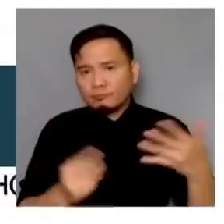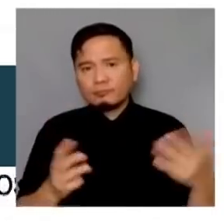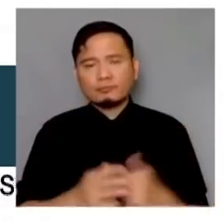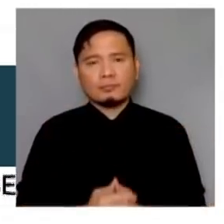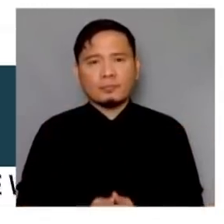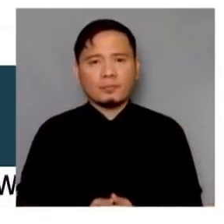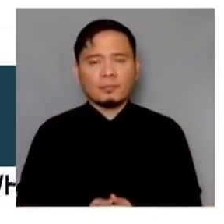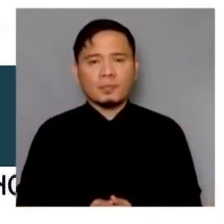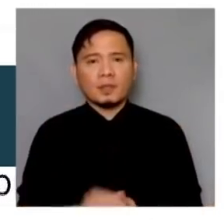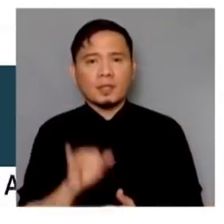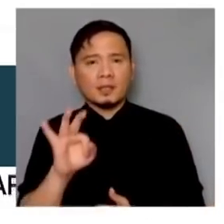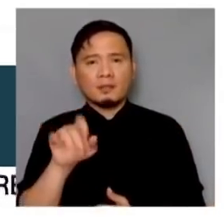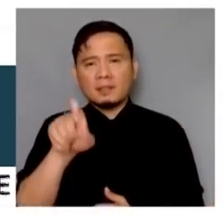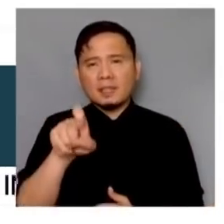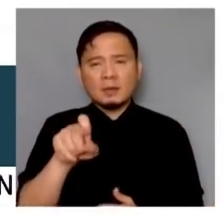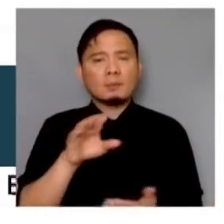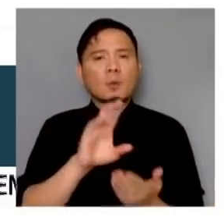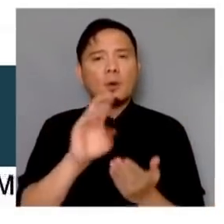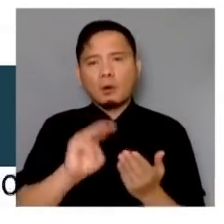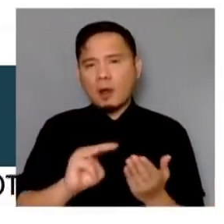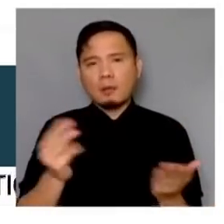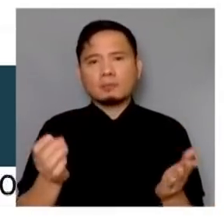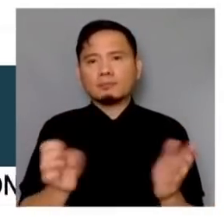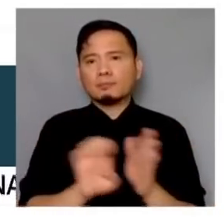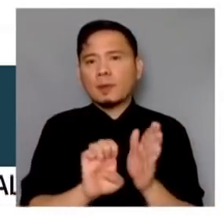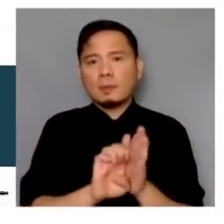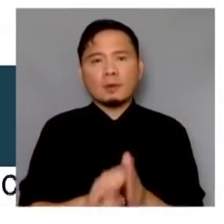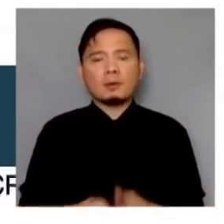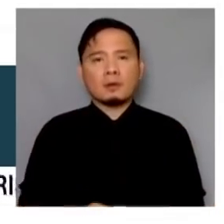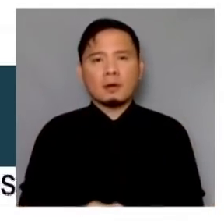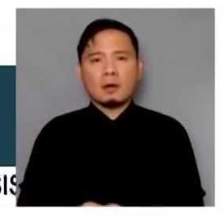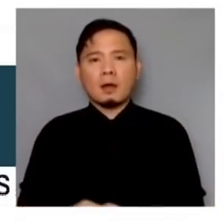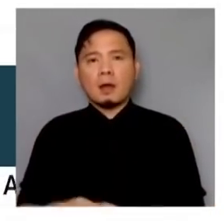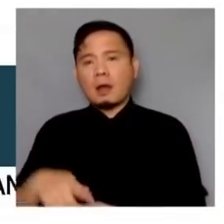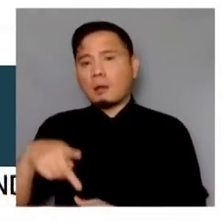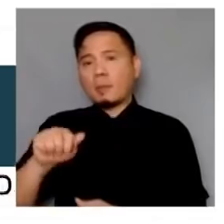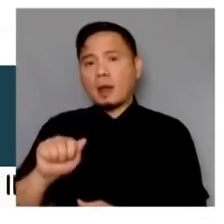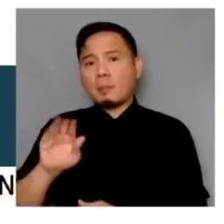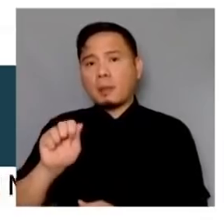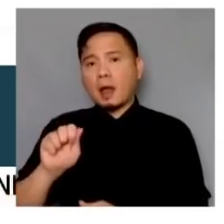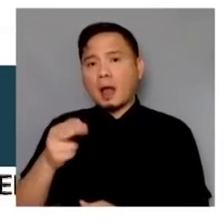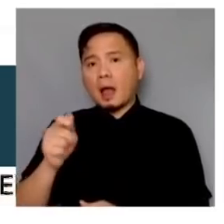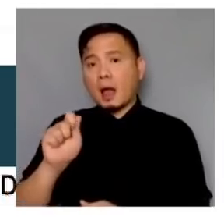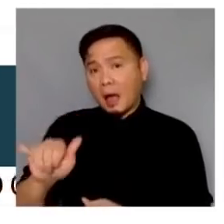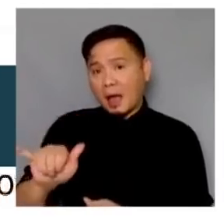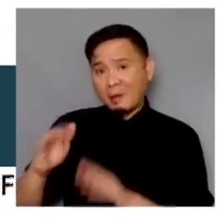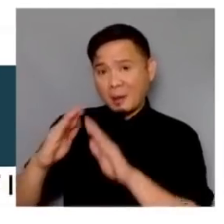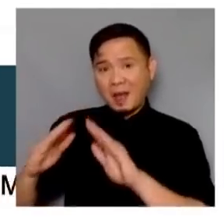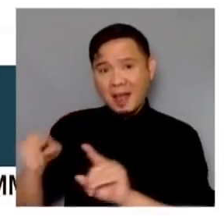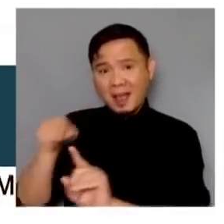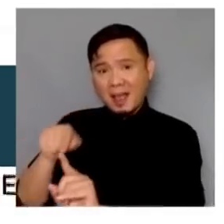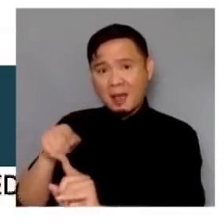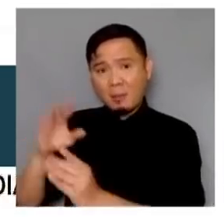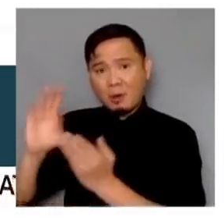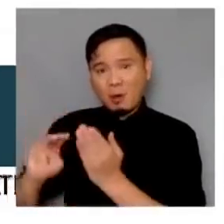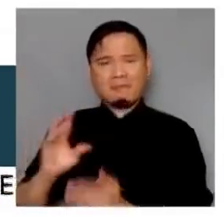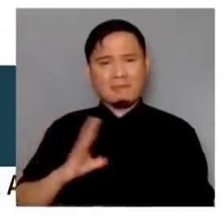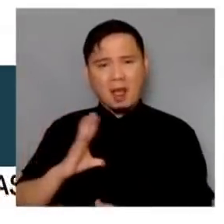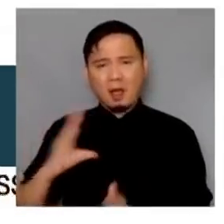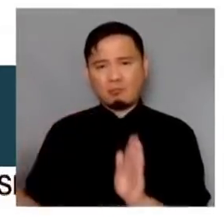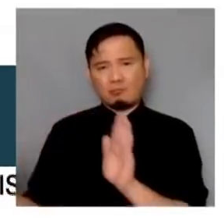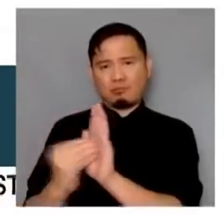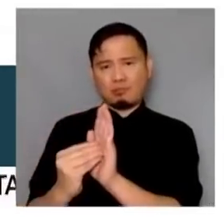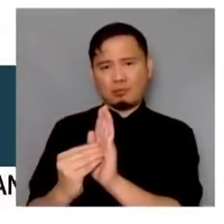kung ang inihinging programa ay pabahay, then they will be put in the pabahay program.